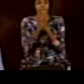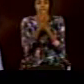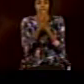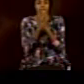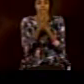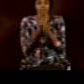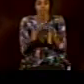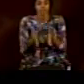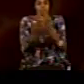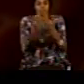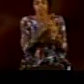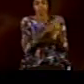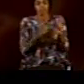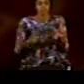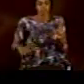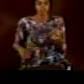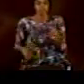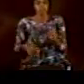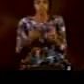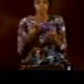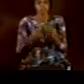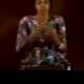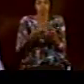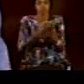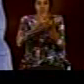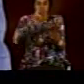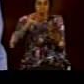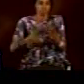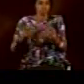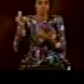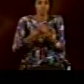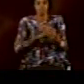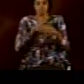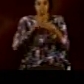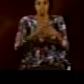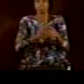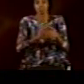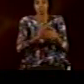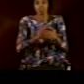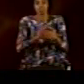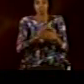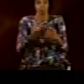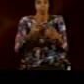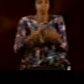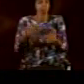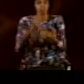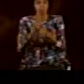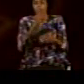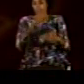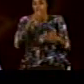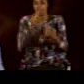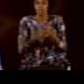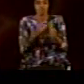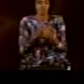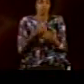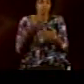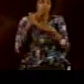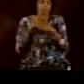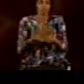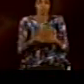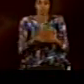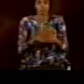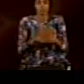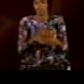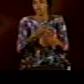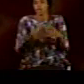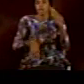Ask the Lord to remove every hindrance, to take every obstacle out of the way. Let's